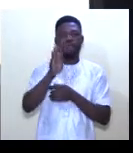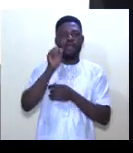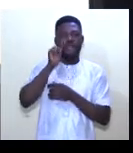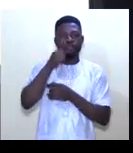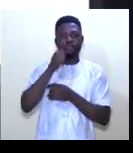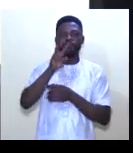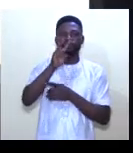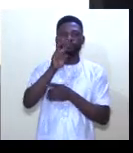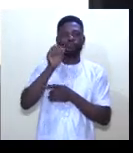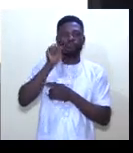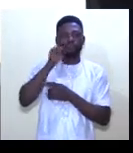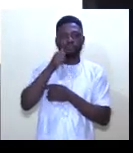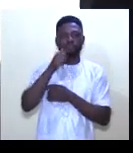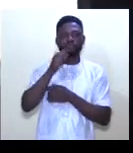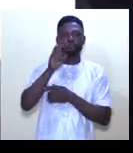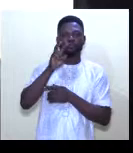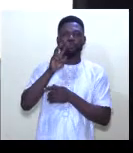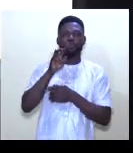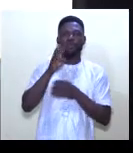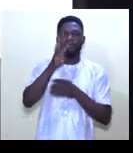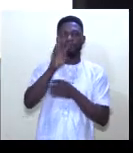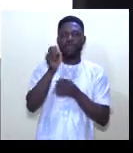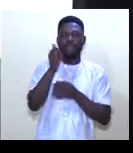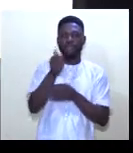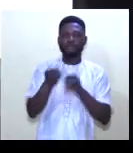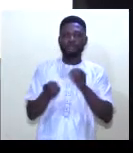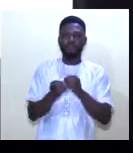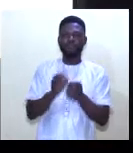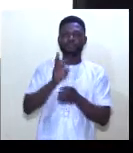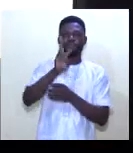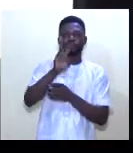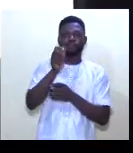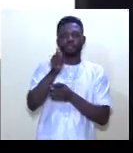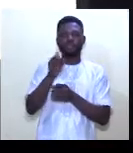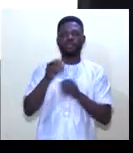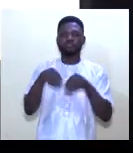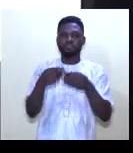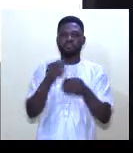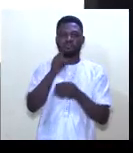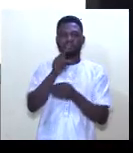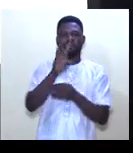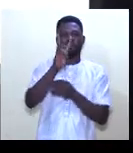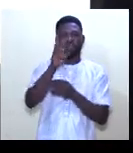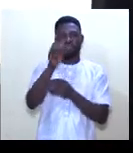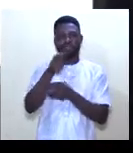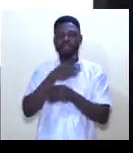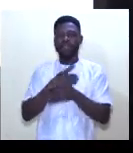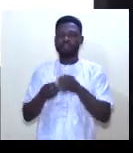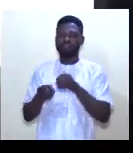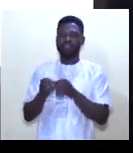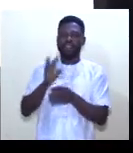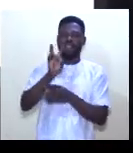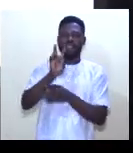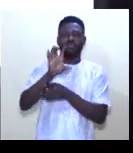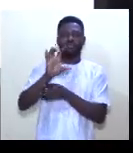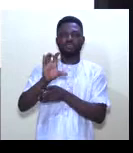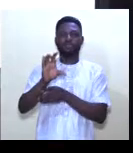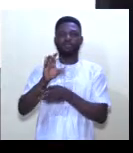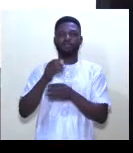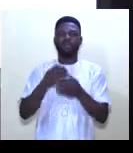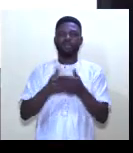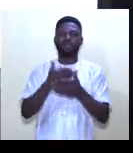like 4 apples, and then 2a. 4a plus 2a gives you 6a. And you still have 7c. That's your correct